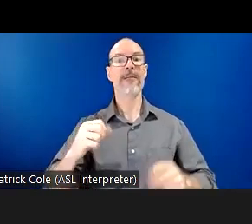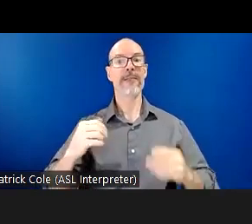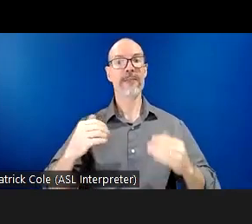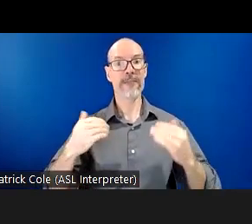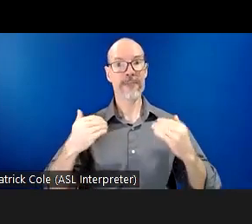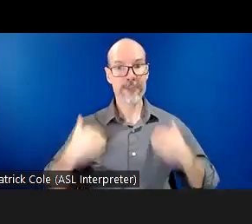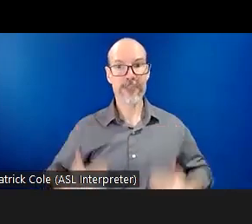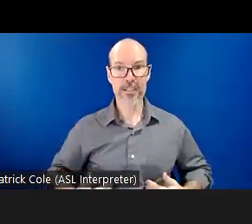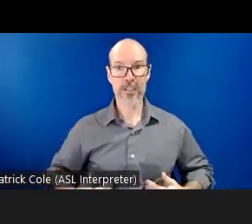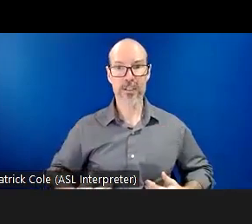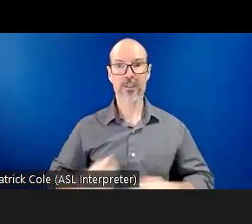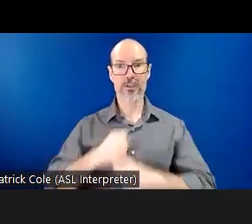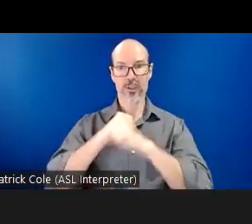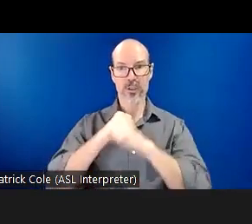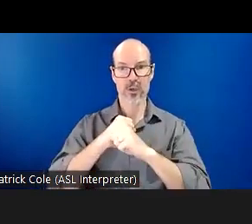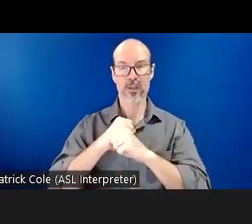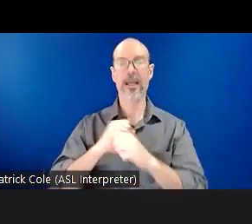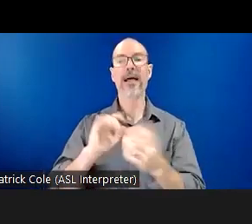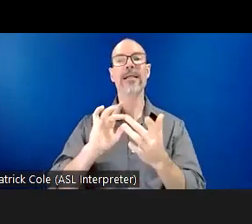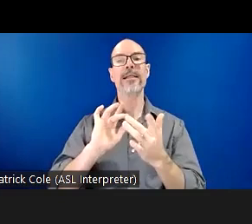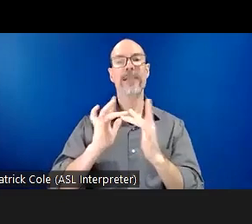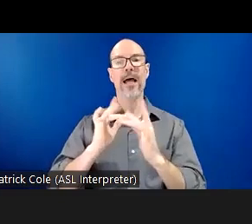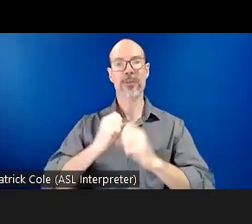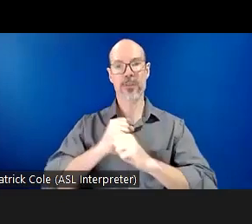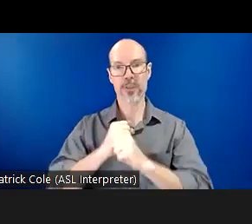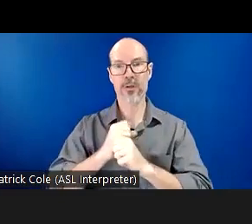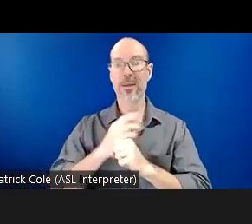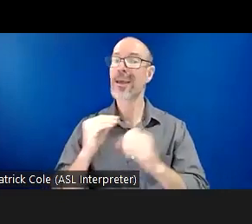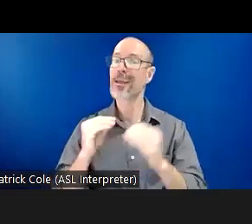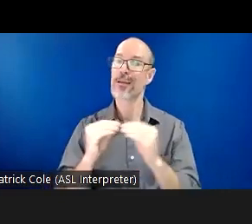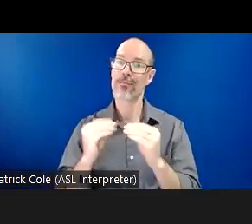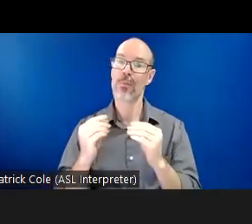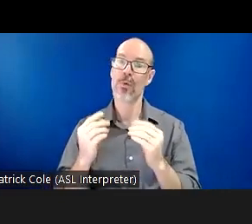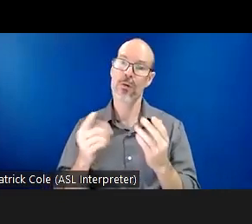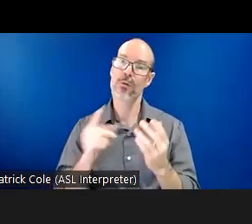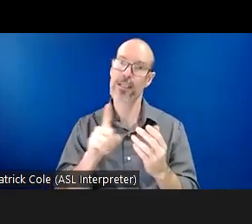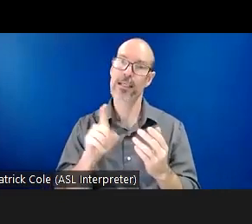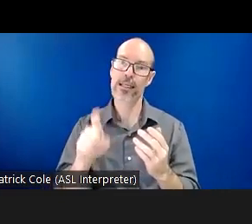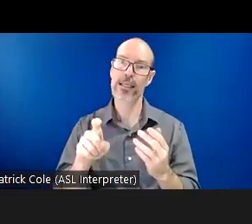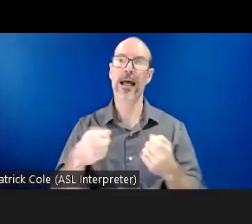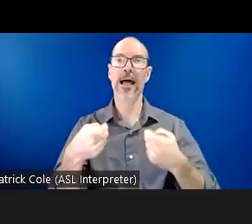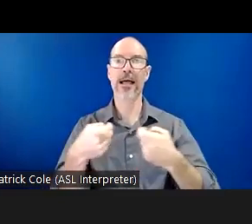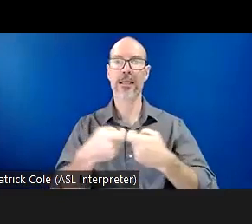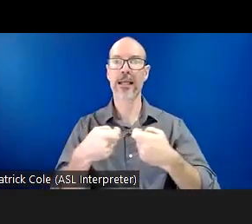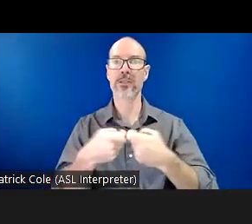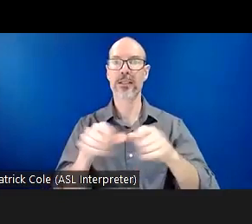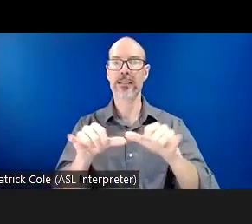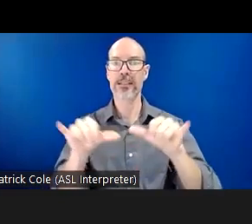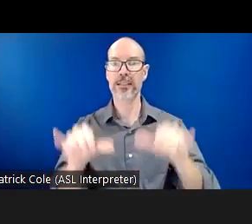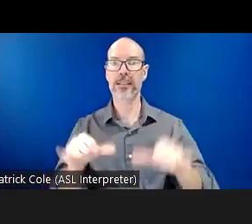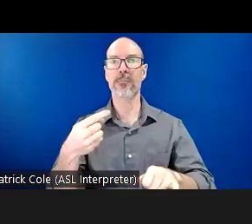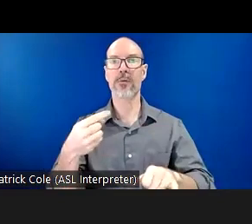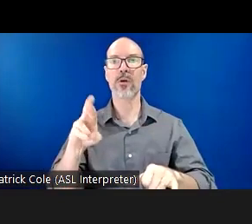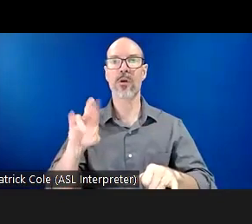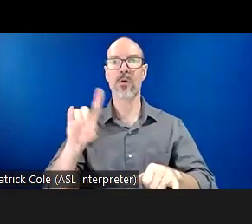more practically, electric grid modernization upgrades. That's what I'm thinking. Undersecretary Power